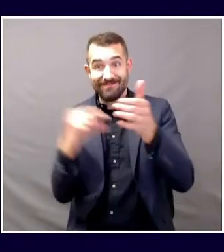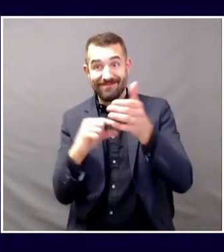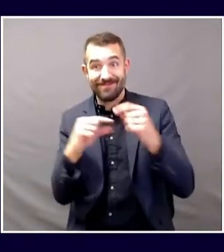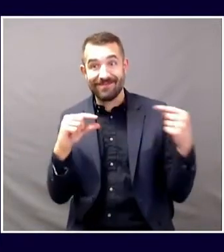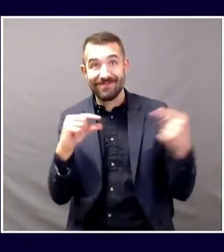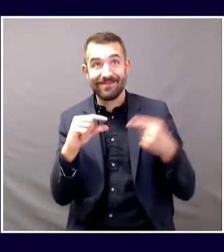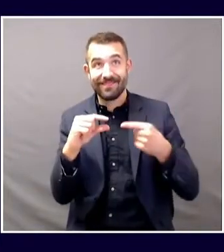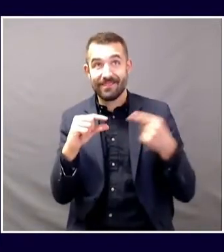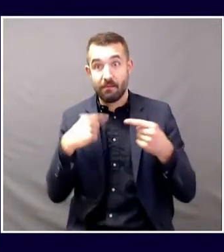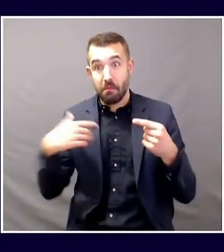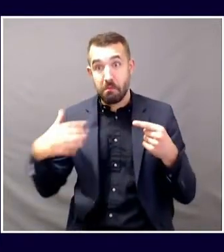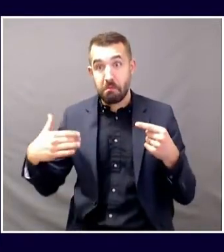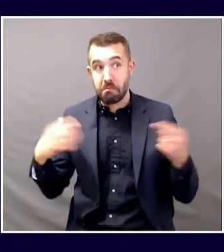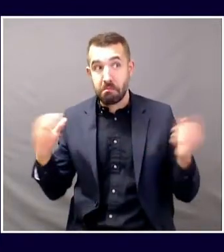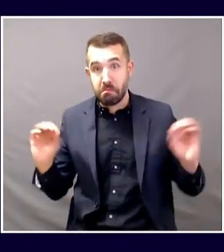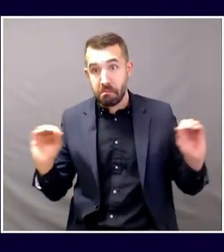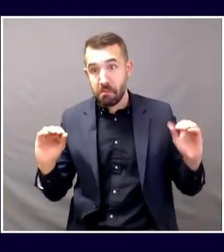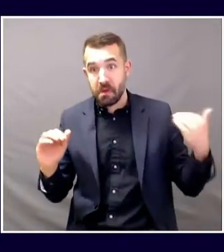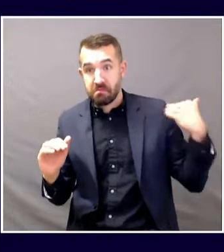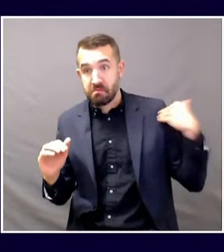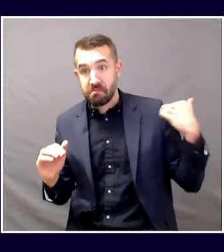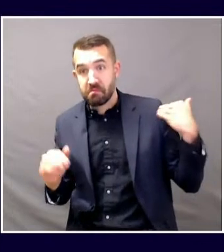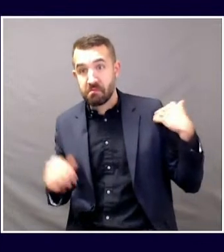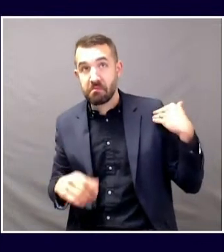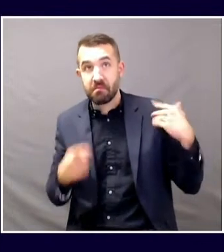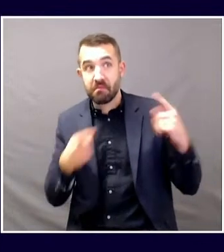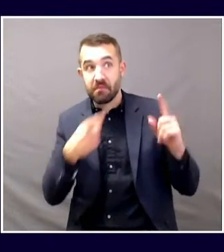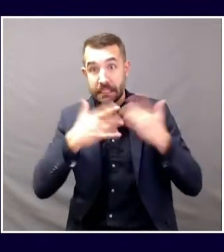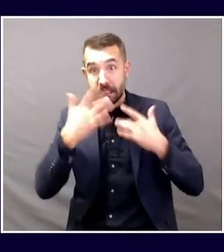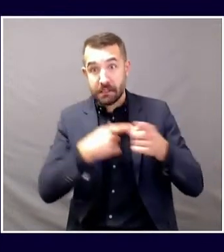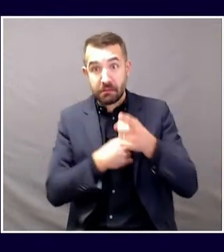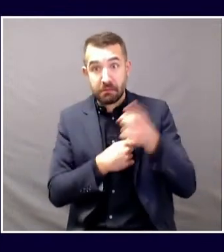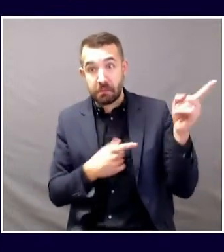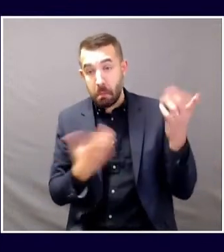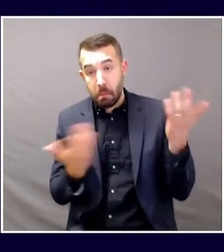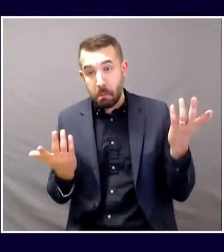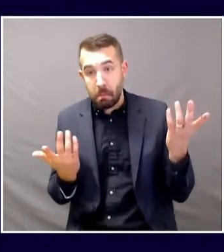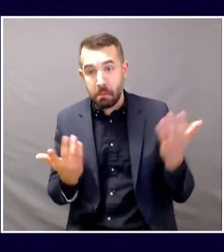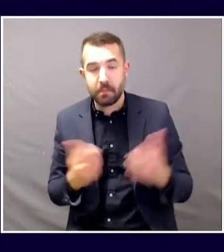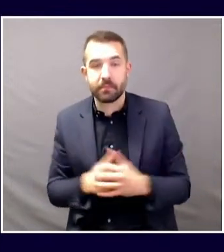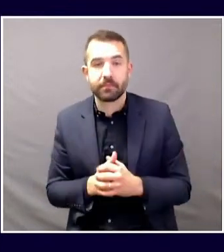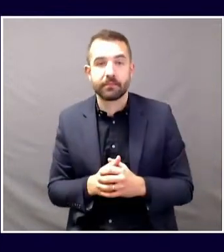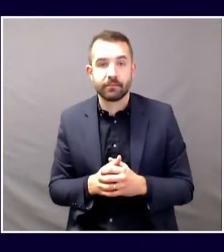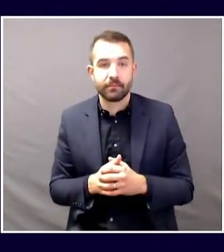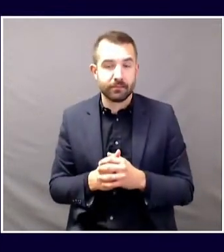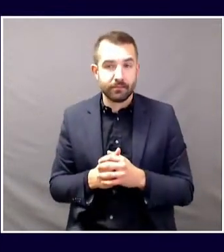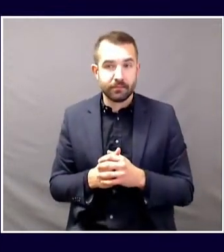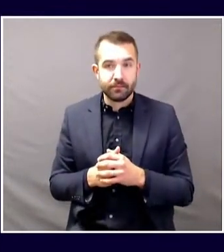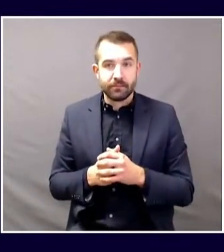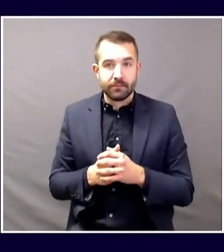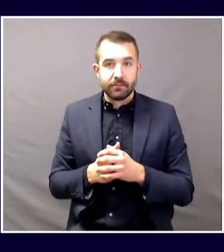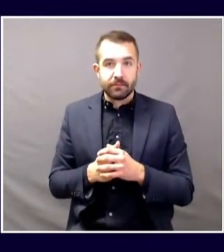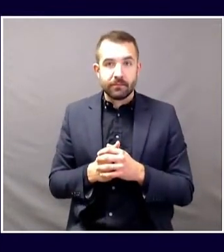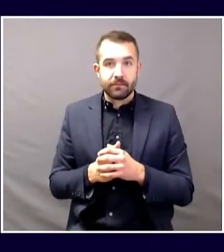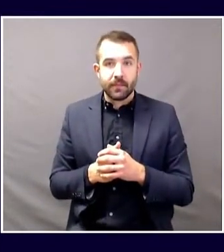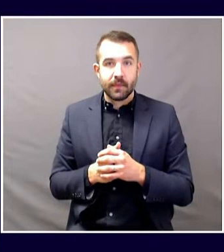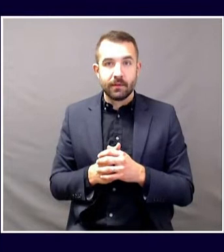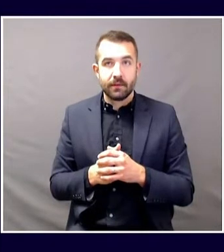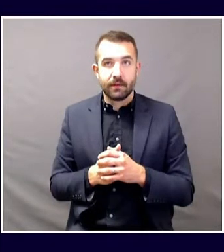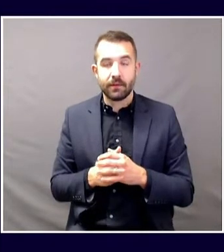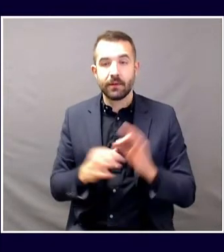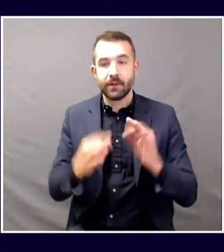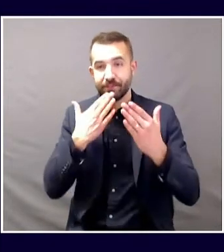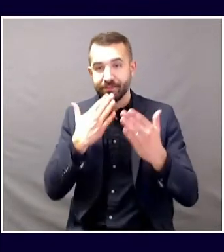other states that have expressed concern about that particular resource in large fashion. Okay, and now on another, thank you for